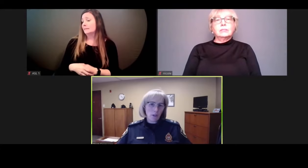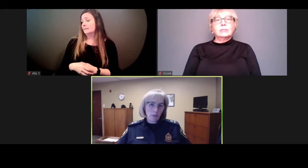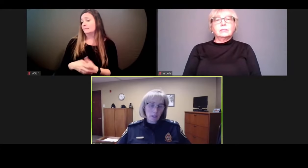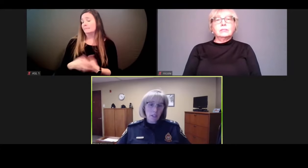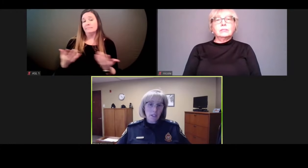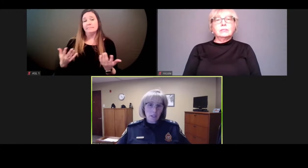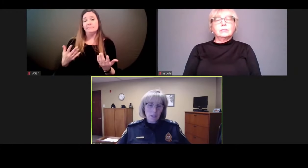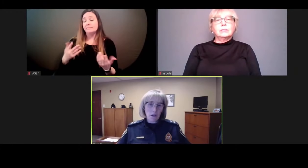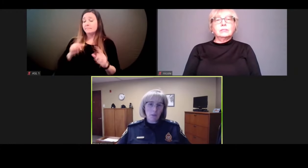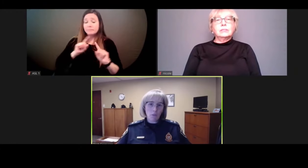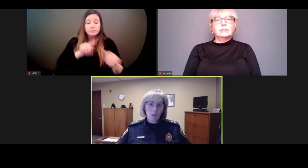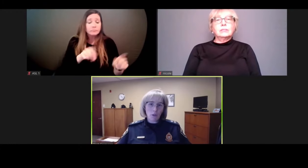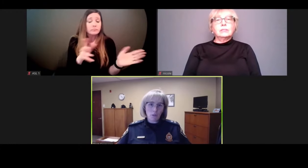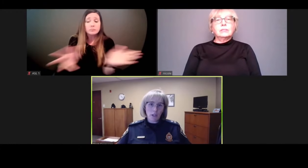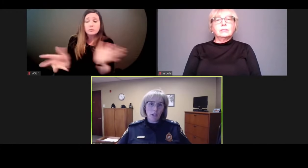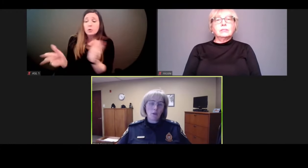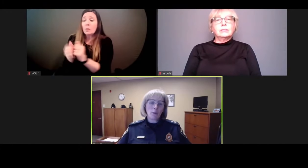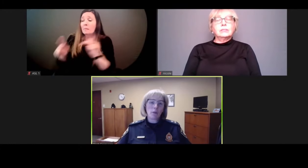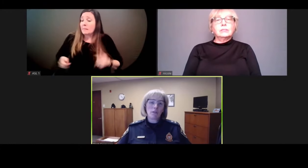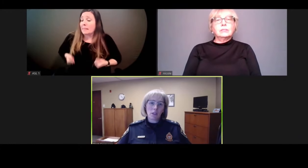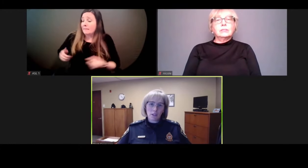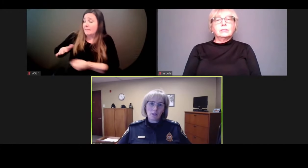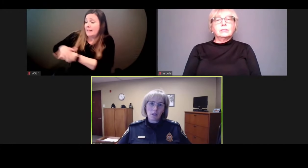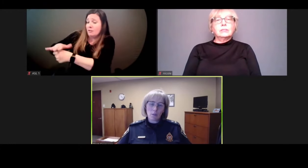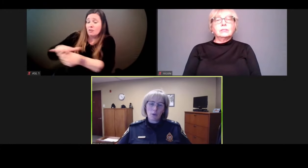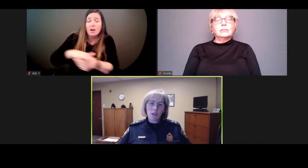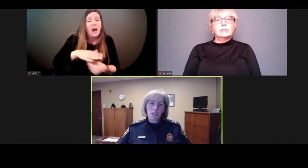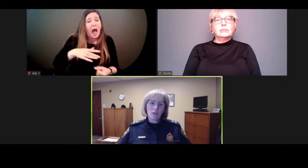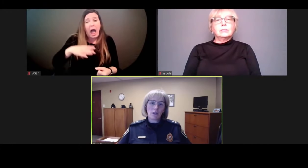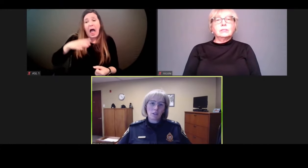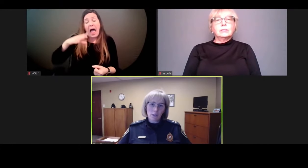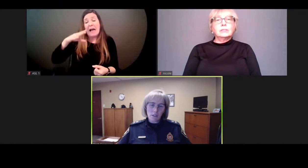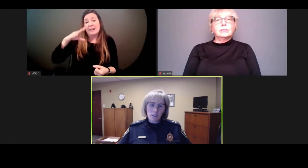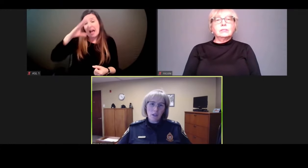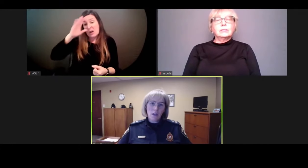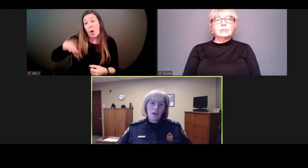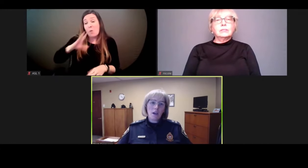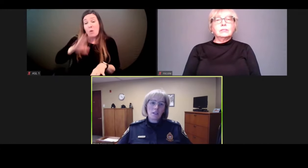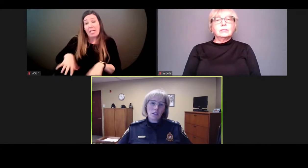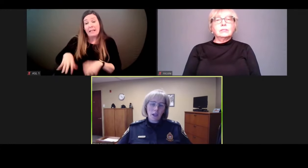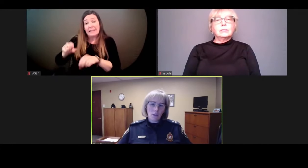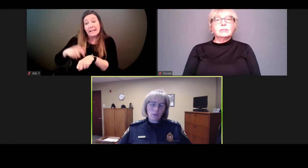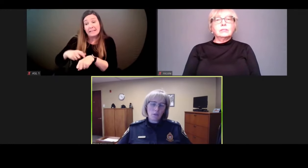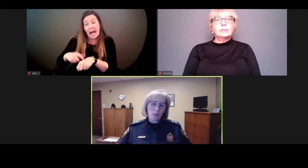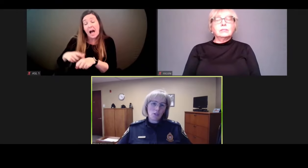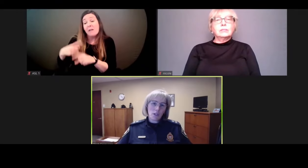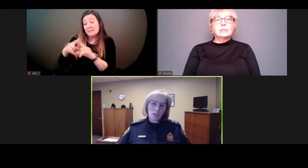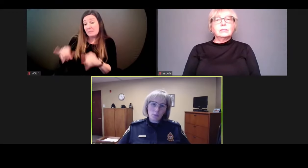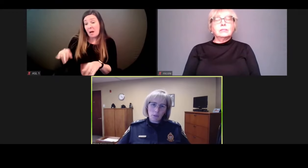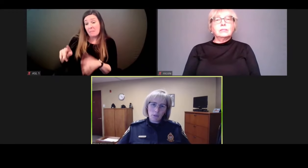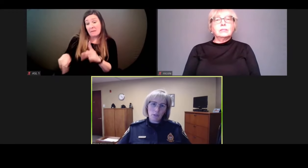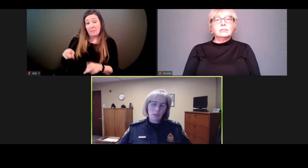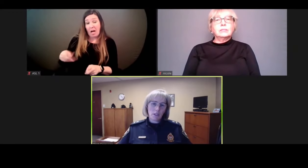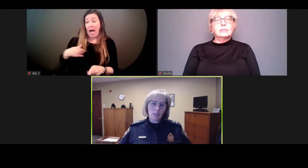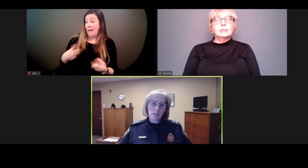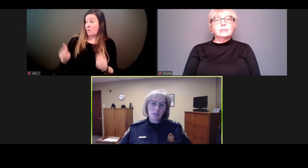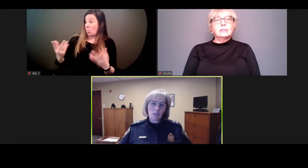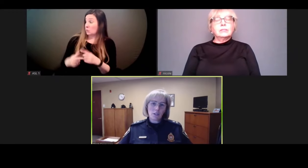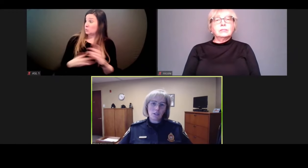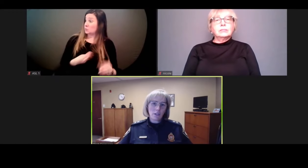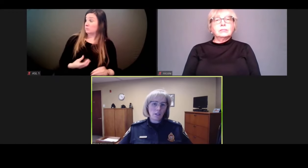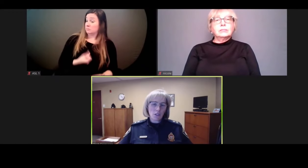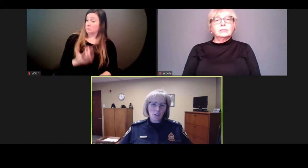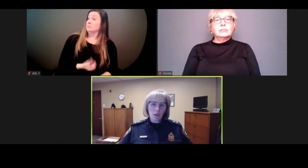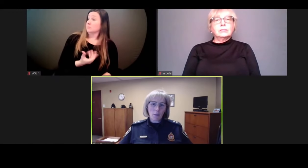people. Obviously it takes time, and we know that right now people have a lot to say about it, and they're there to listen, to gather information and to build